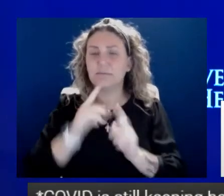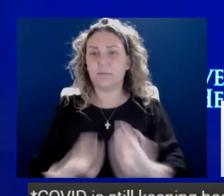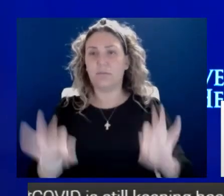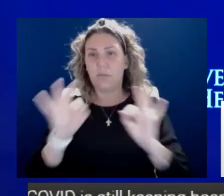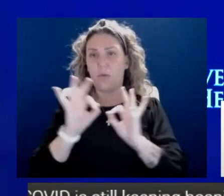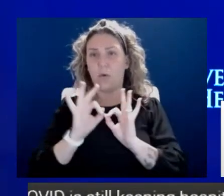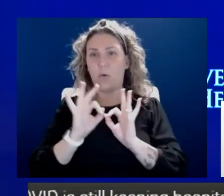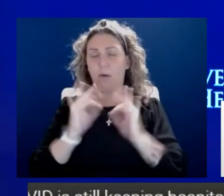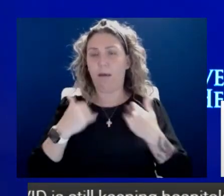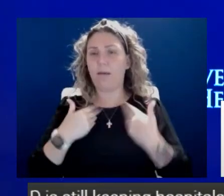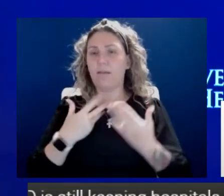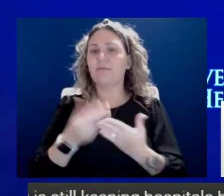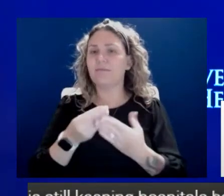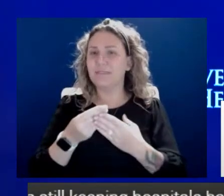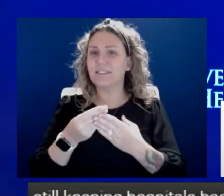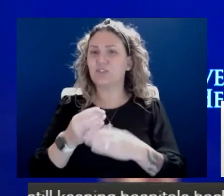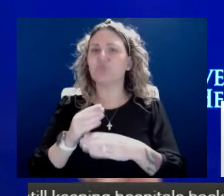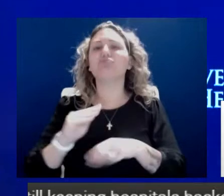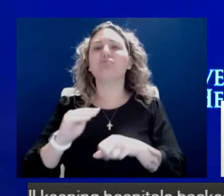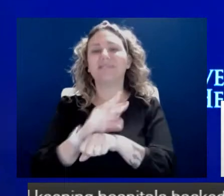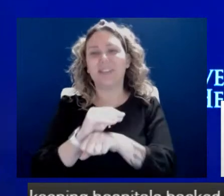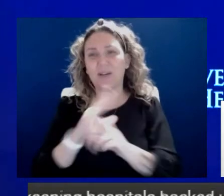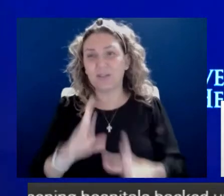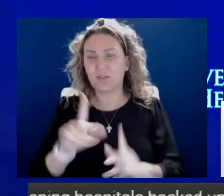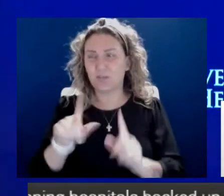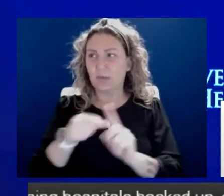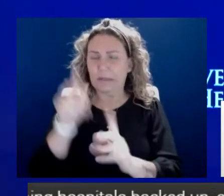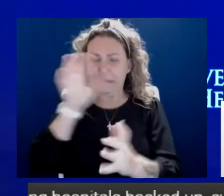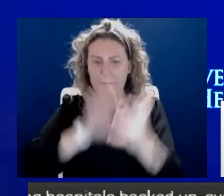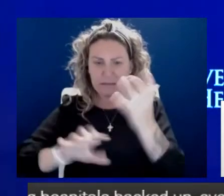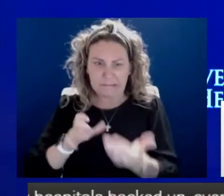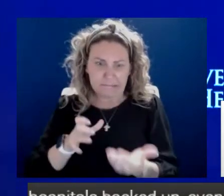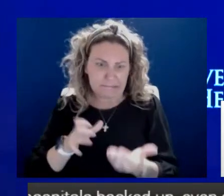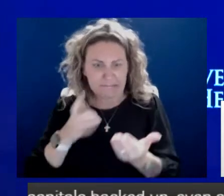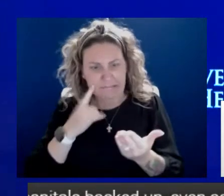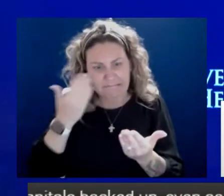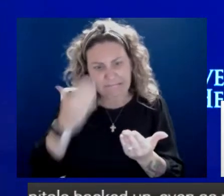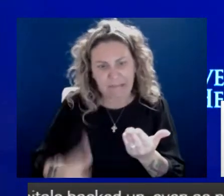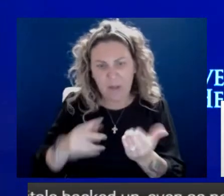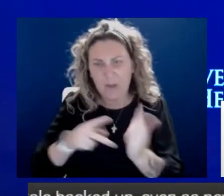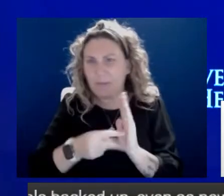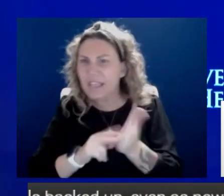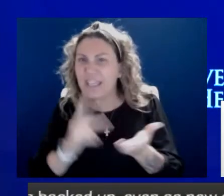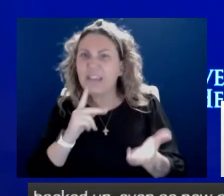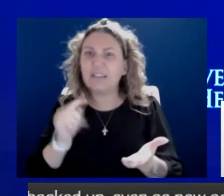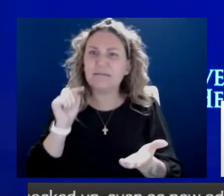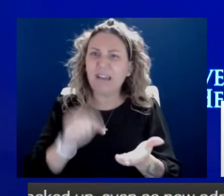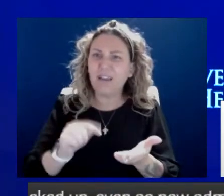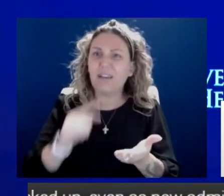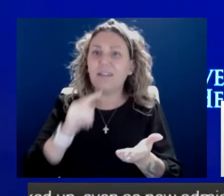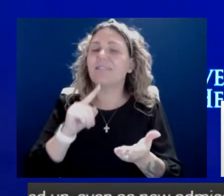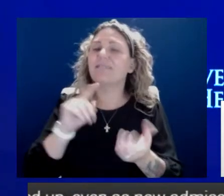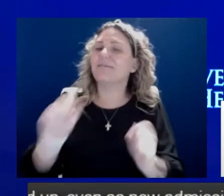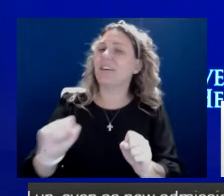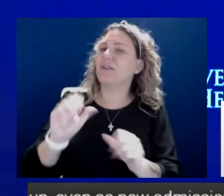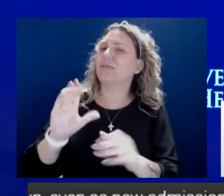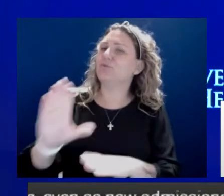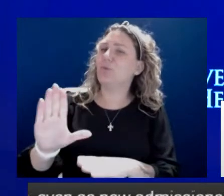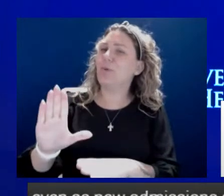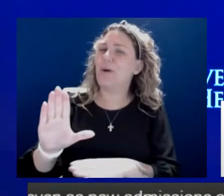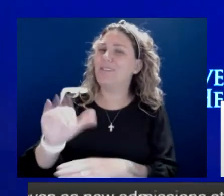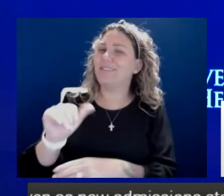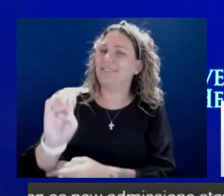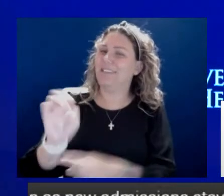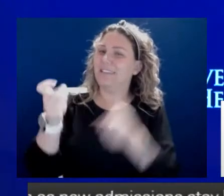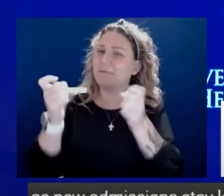and so when things do get confusing, you can work with your social worker or case manager to find out and get directions on how to get